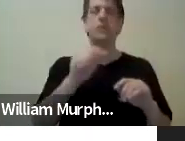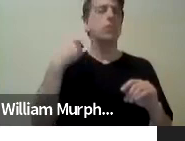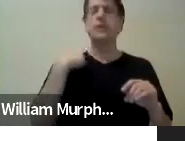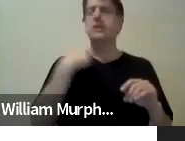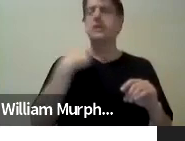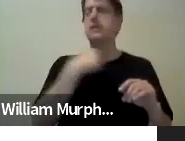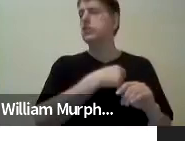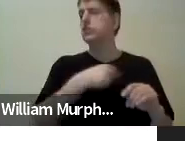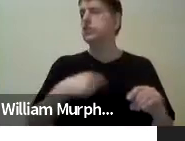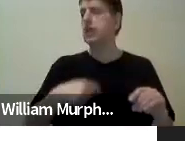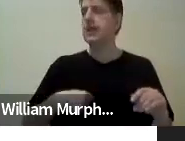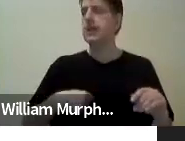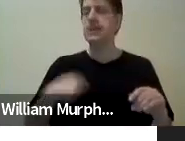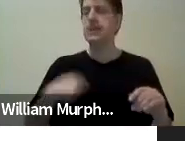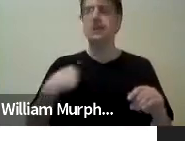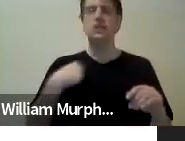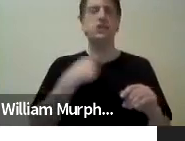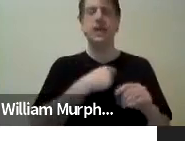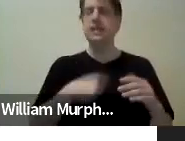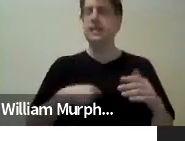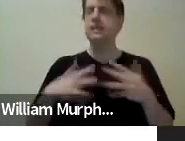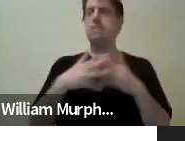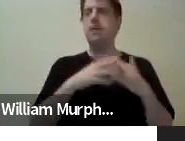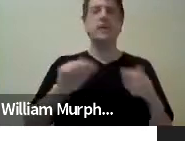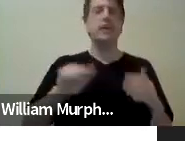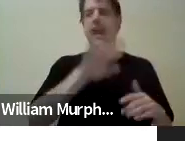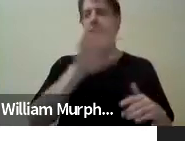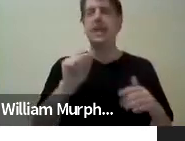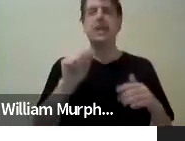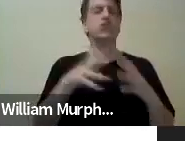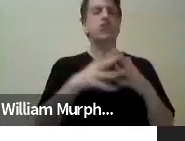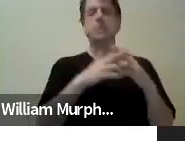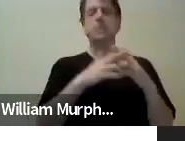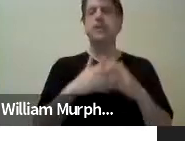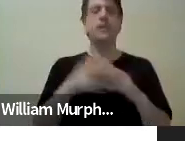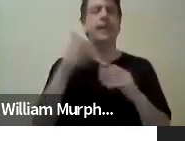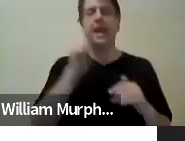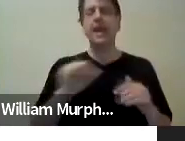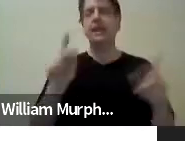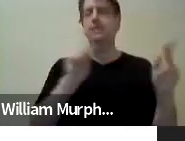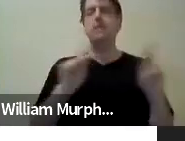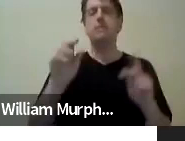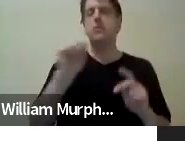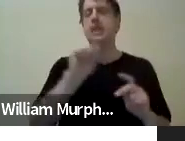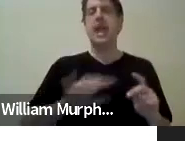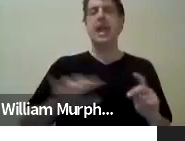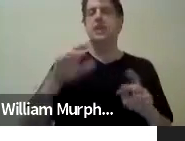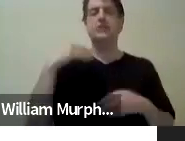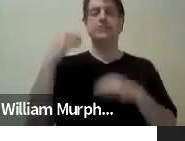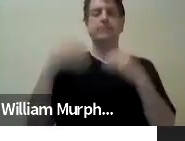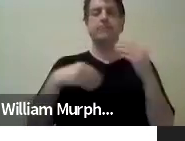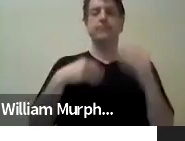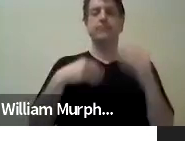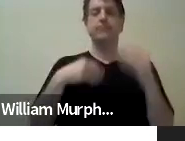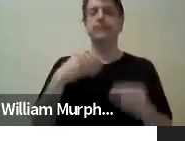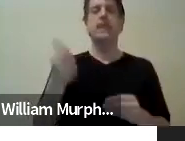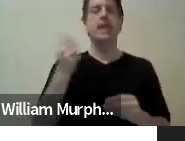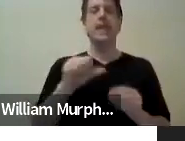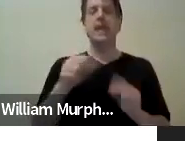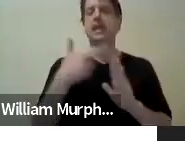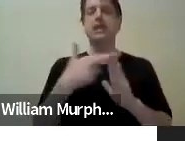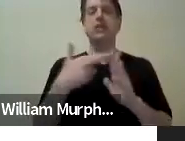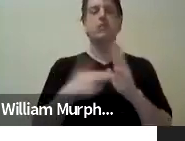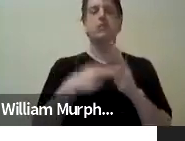Chinese Americans, Asian Americans, or any people of Asian descent. And so any rules that are created because